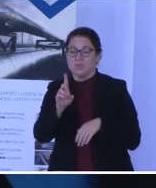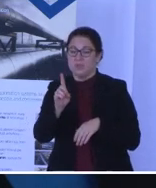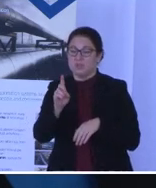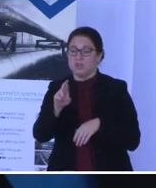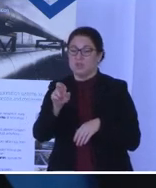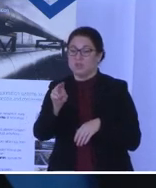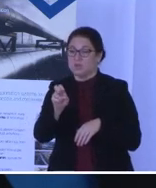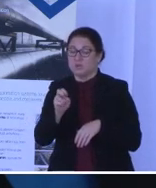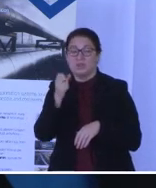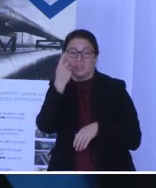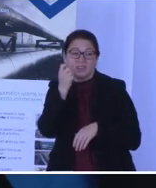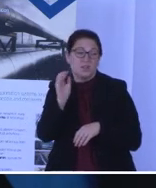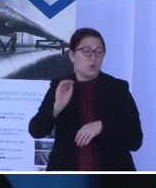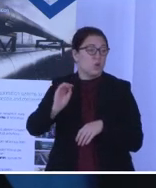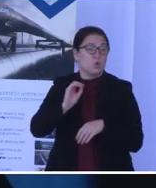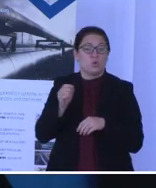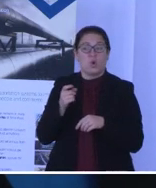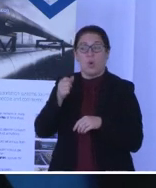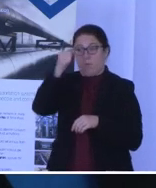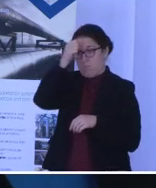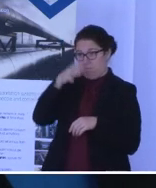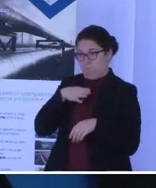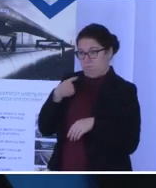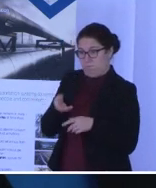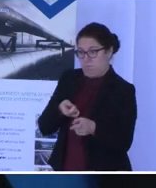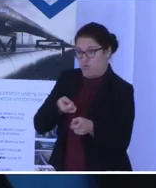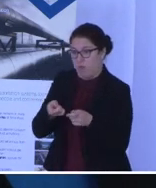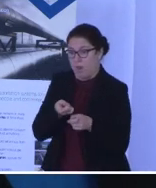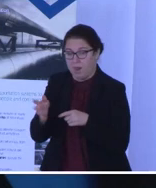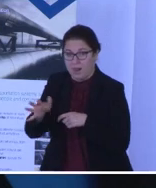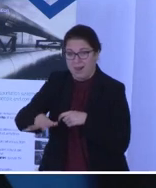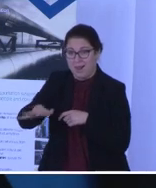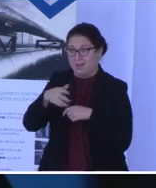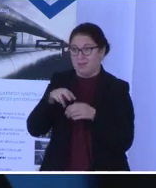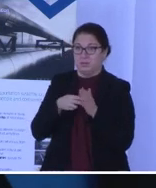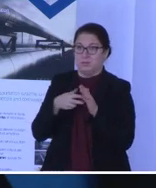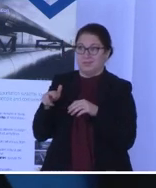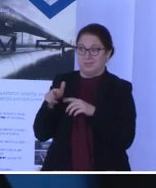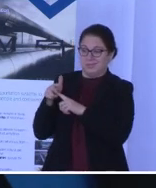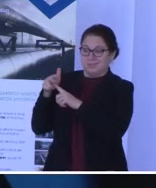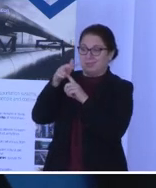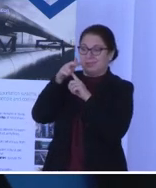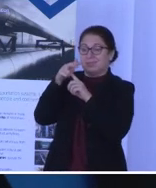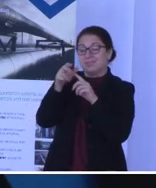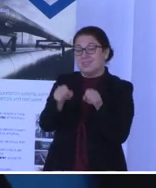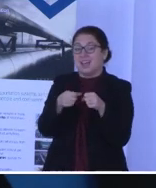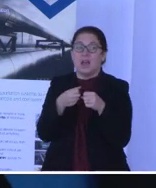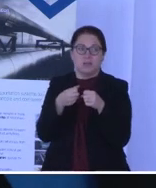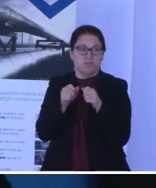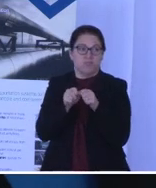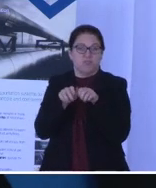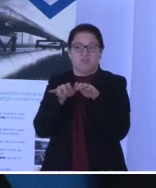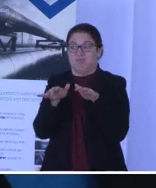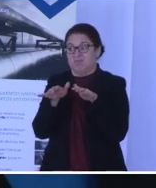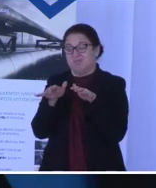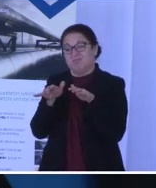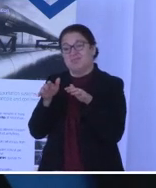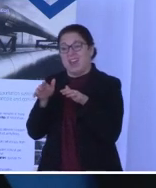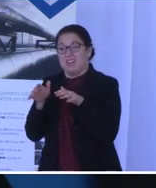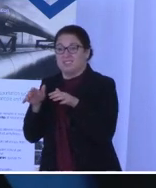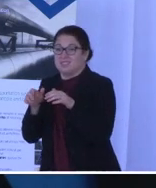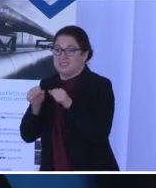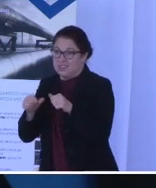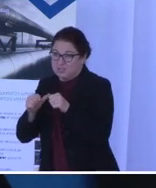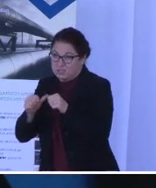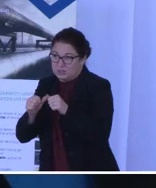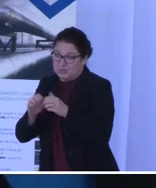now widespread, and those will continue to create a risk to aviation. But I'm confident that this agency and this